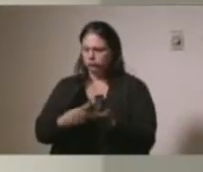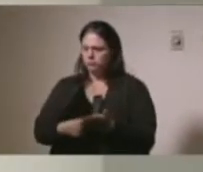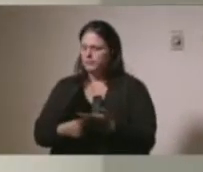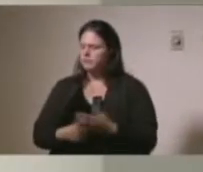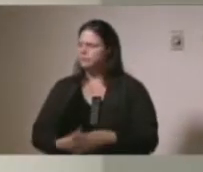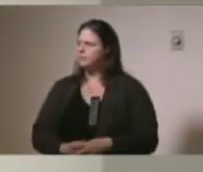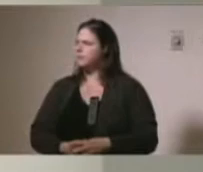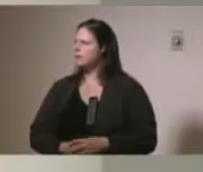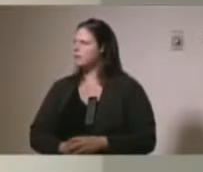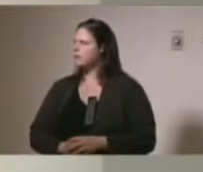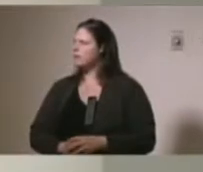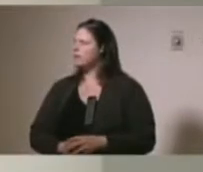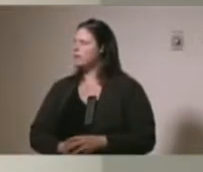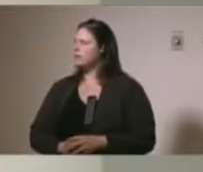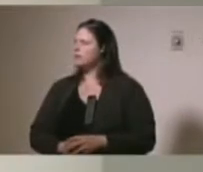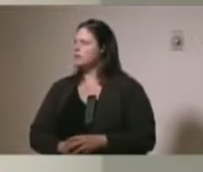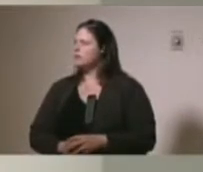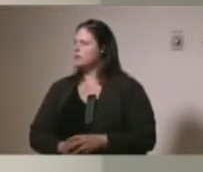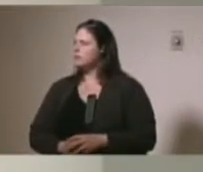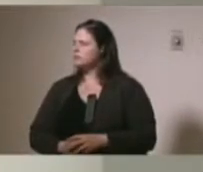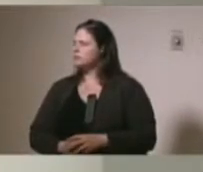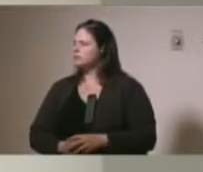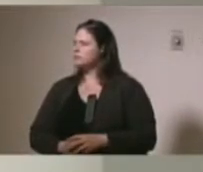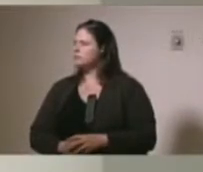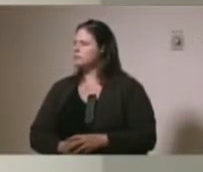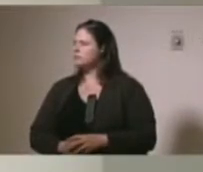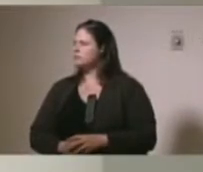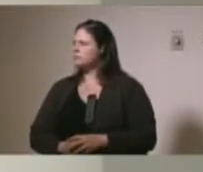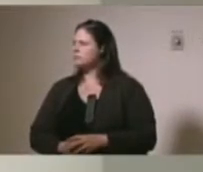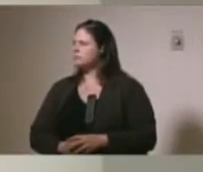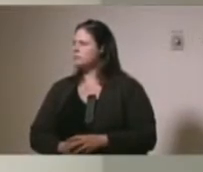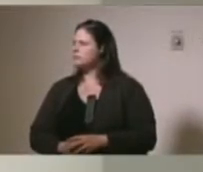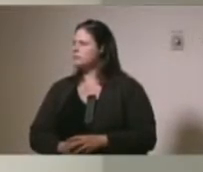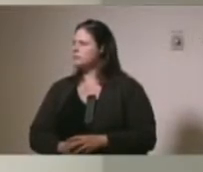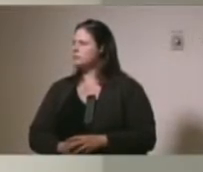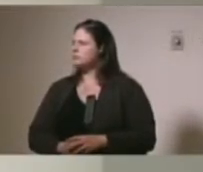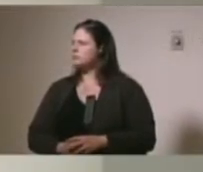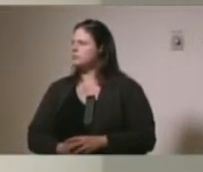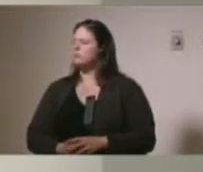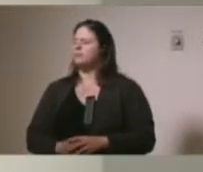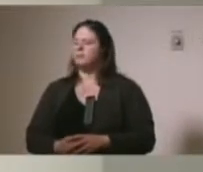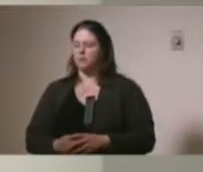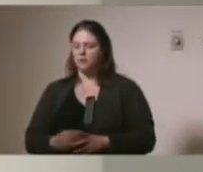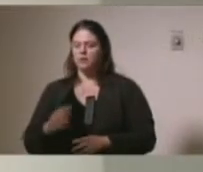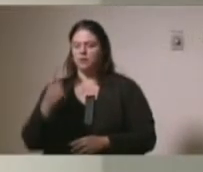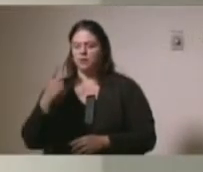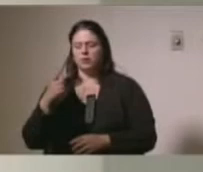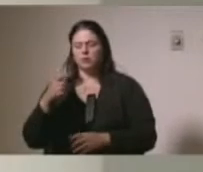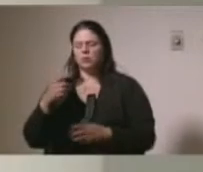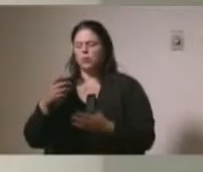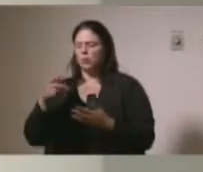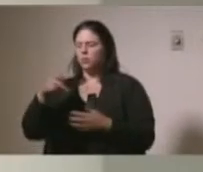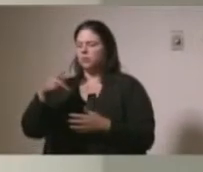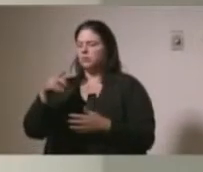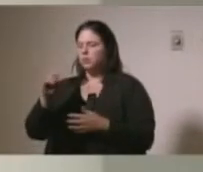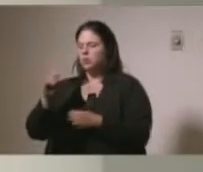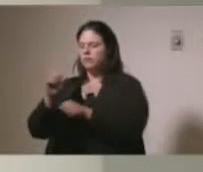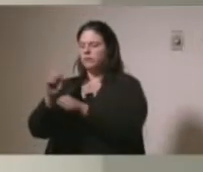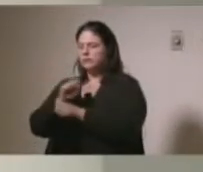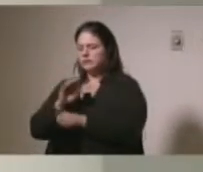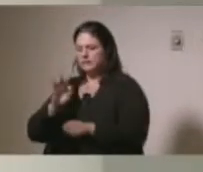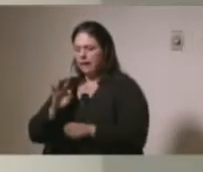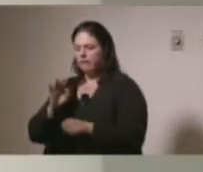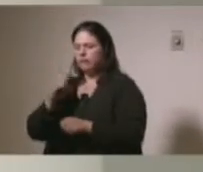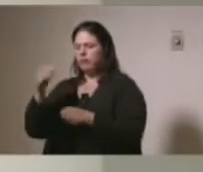up is just one workforce for the New Zealand Post group. As explained earlier, New Zealand Post staff in the